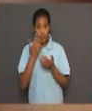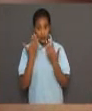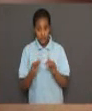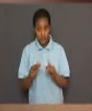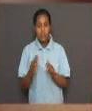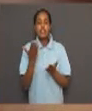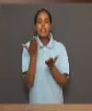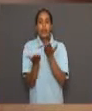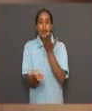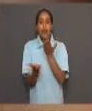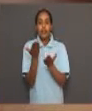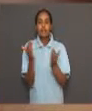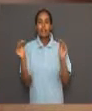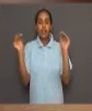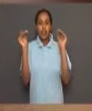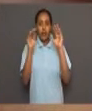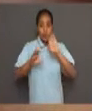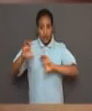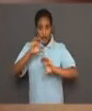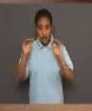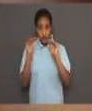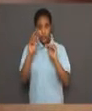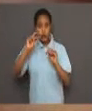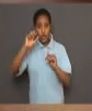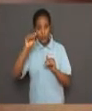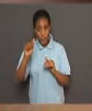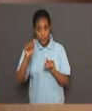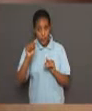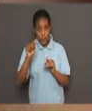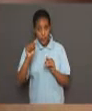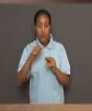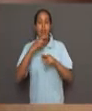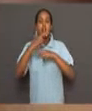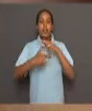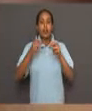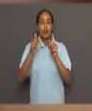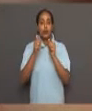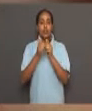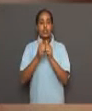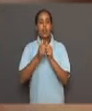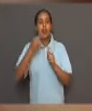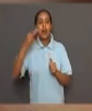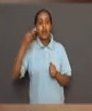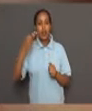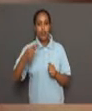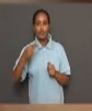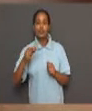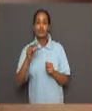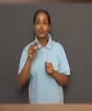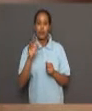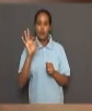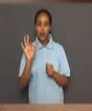the balanced chemical equations for sodium when it reacts with the halogen